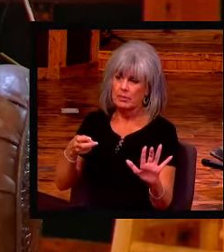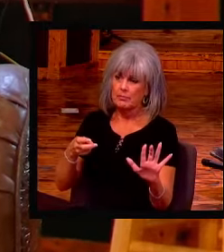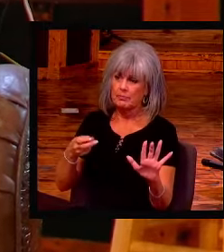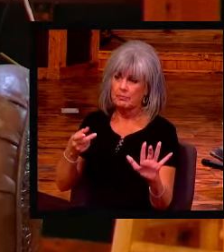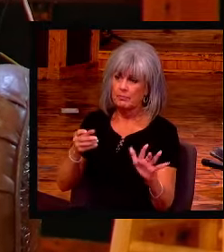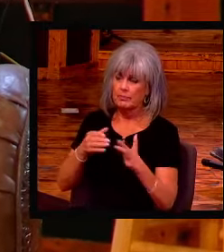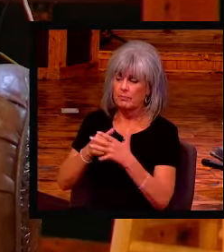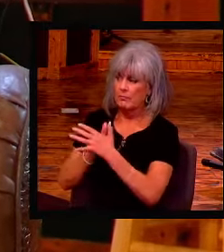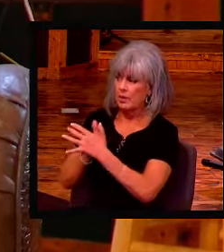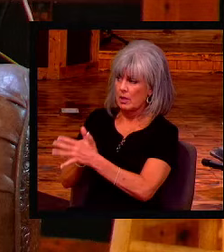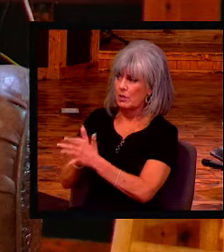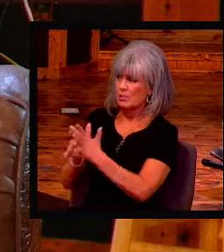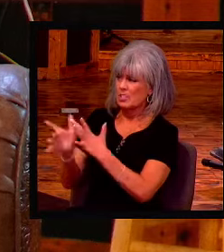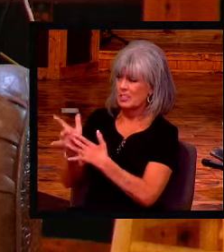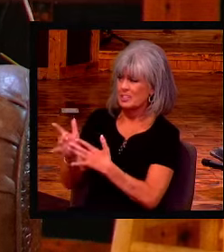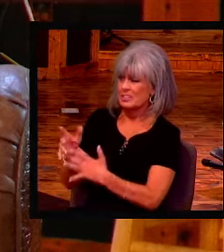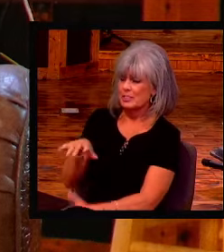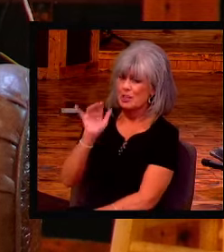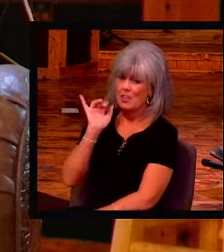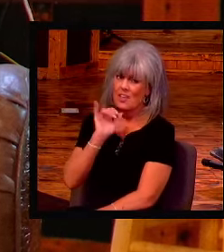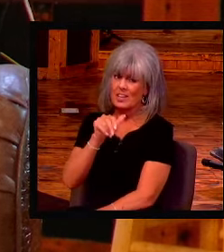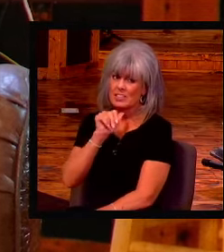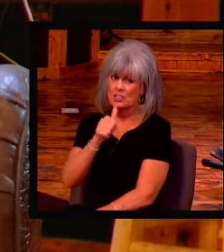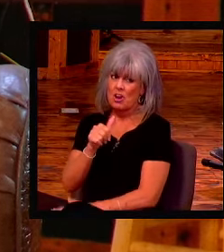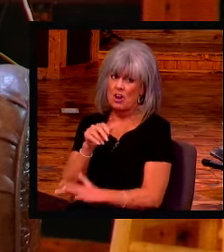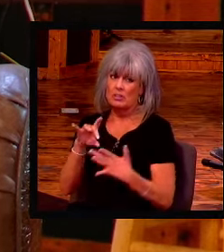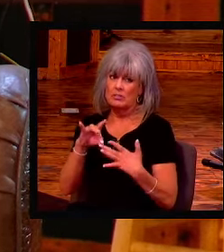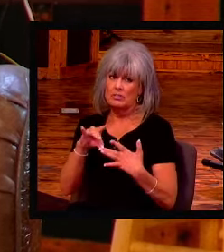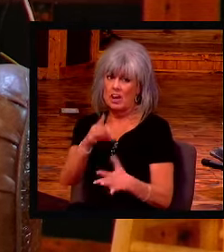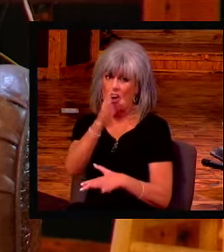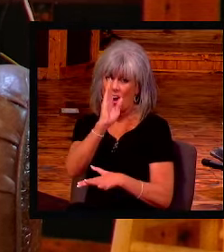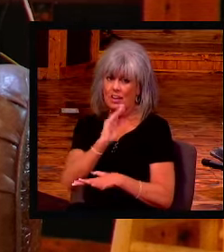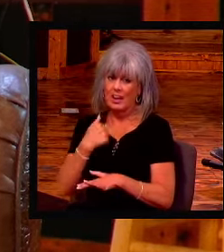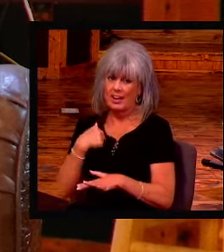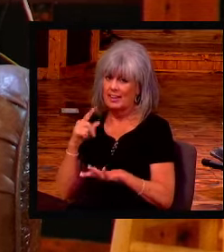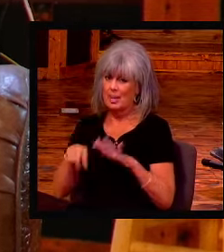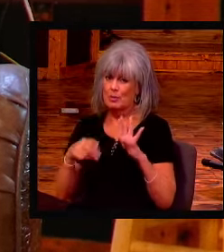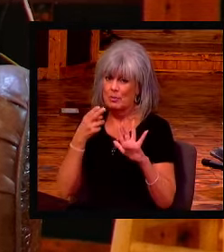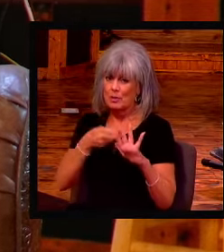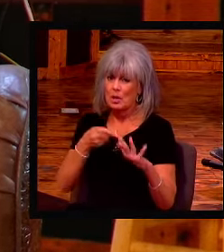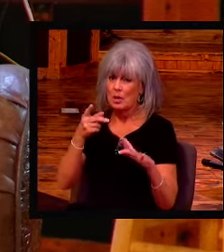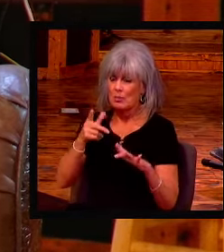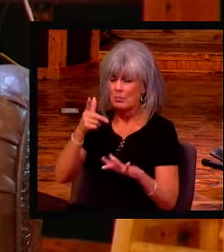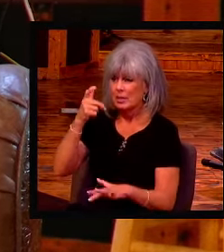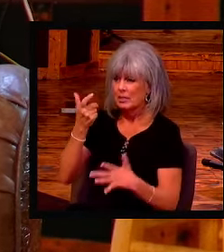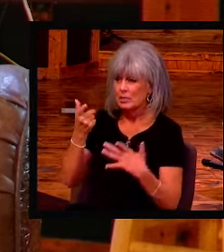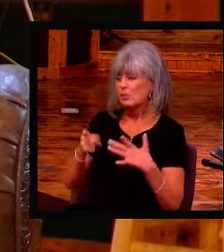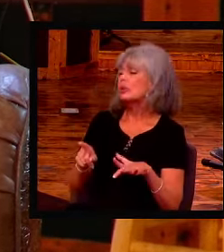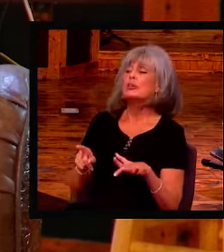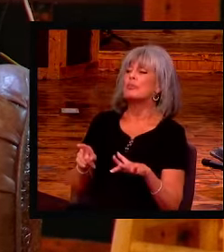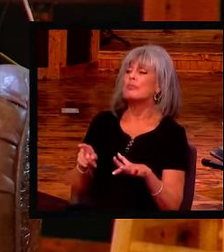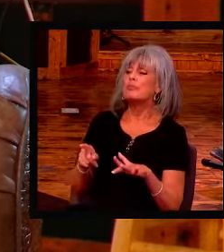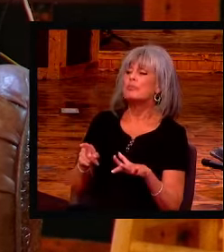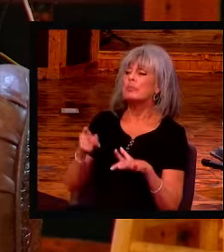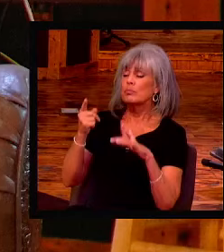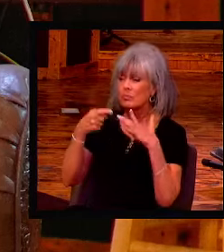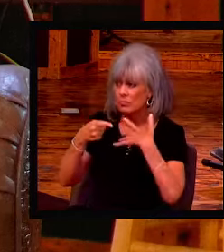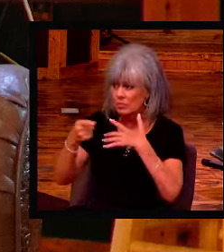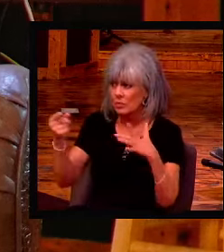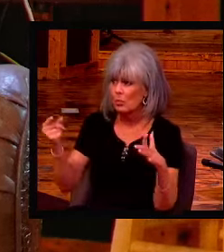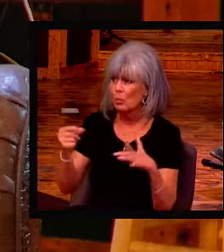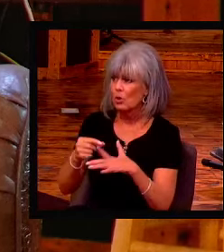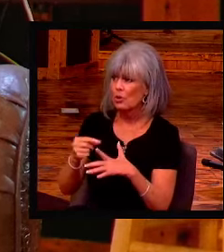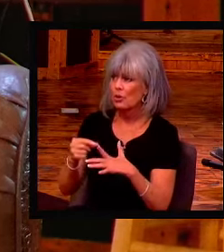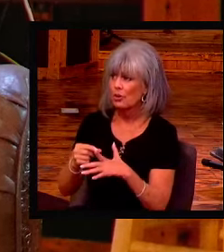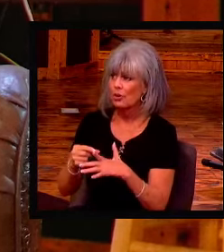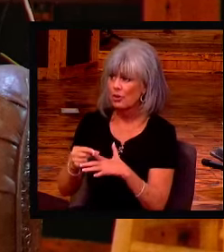with Jesus and say, that's not a God and I can't participate. Because when you put that word out there, those kids are gonna